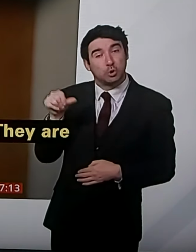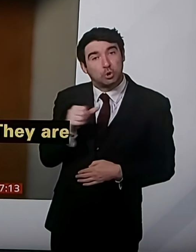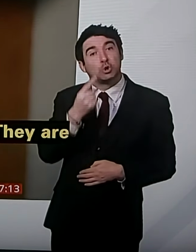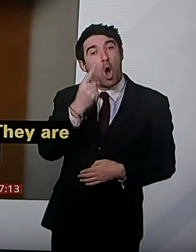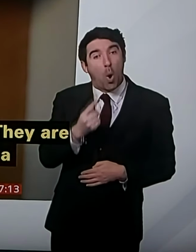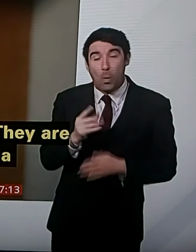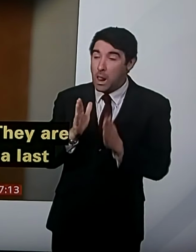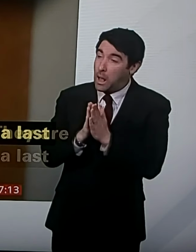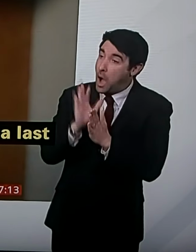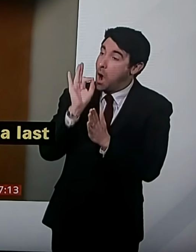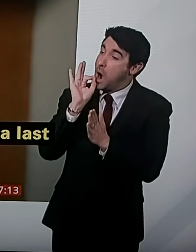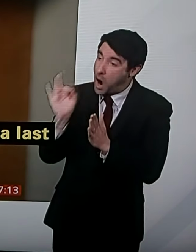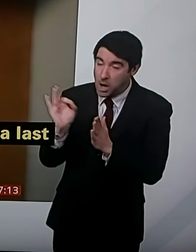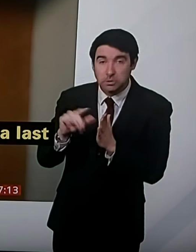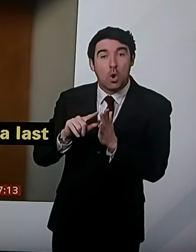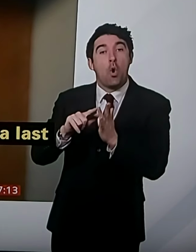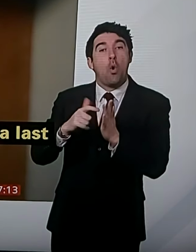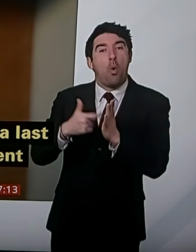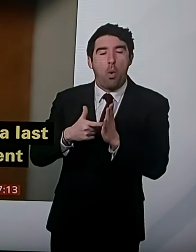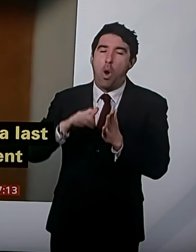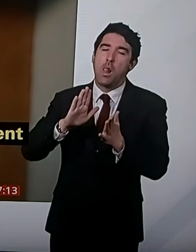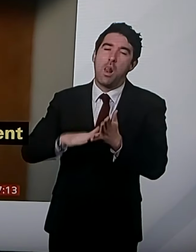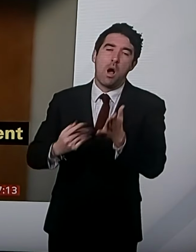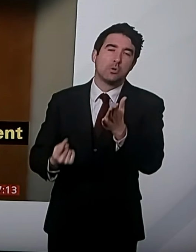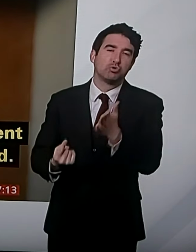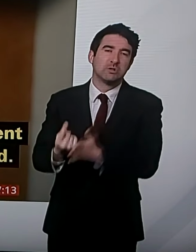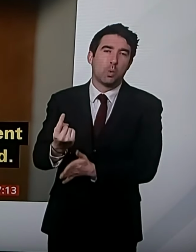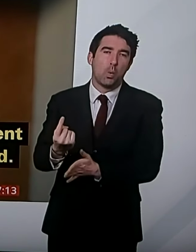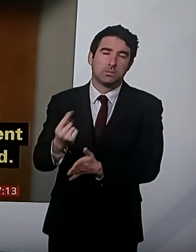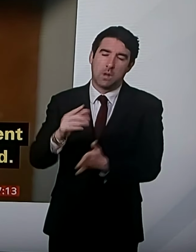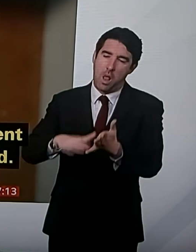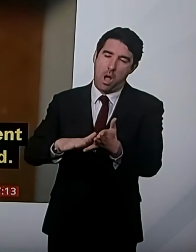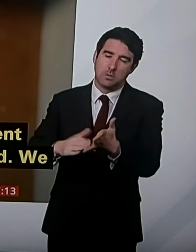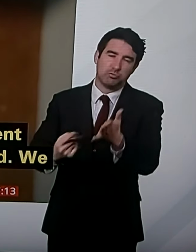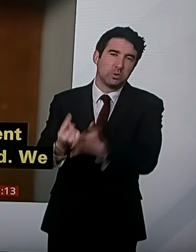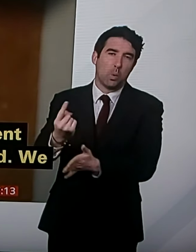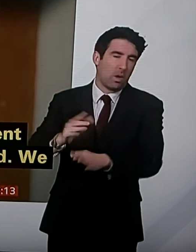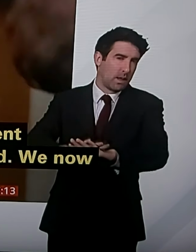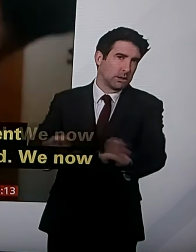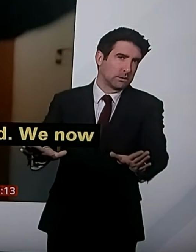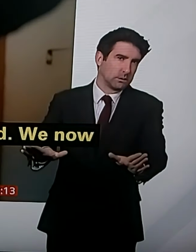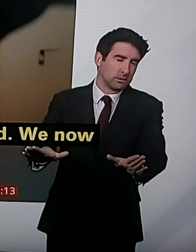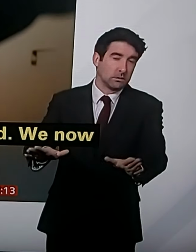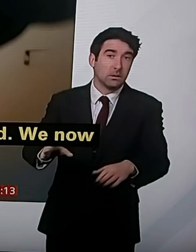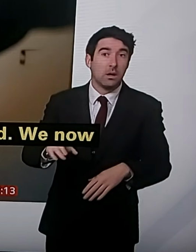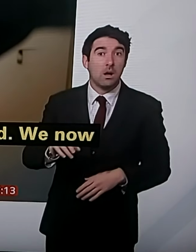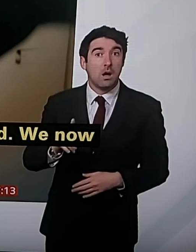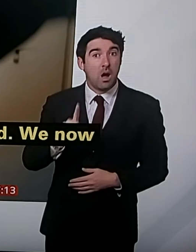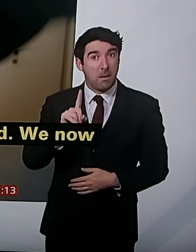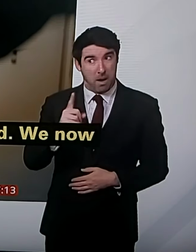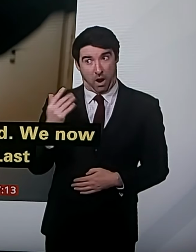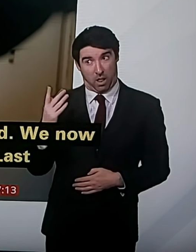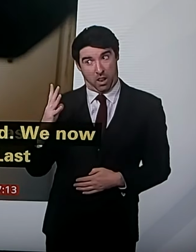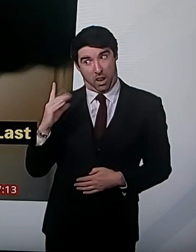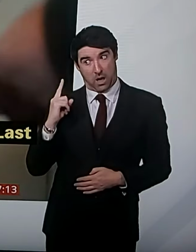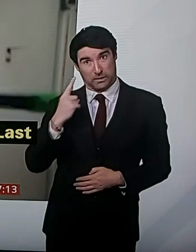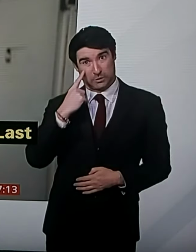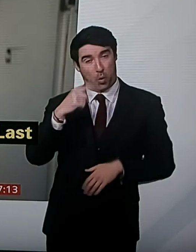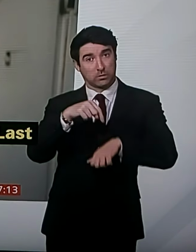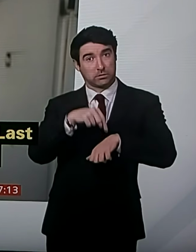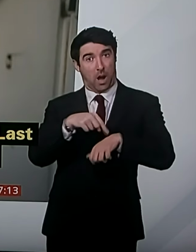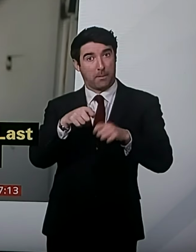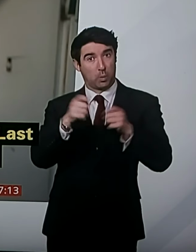isn't happening. So last week, we saw that shocking investigation from the Times of agency workers forcing themselves into people's homes